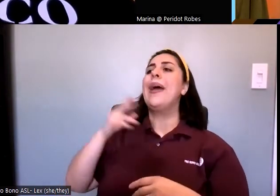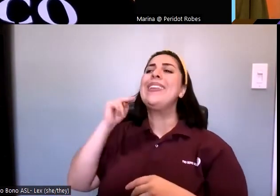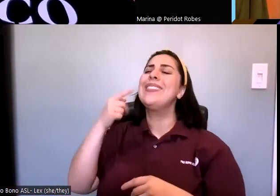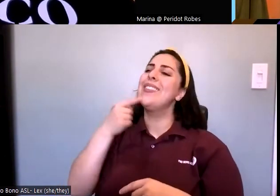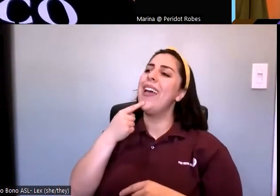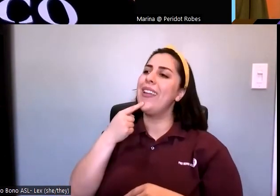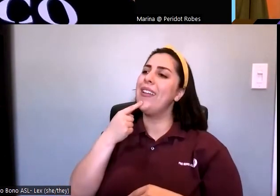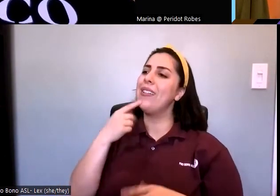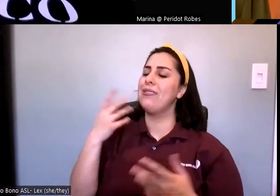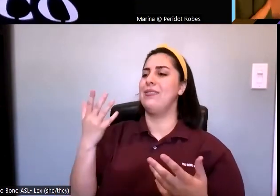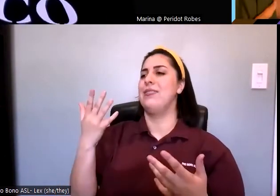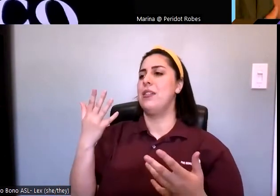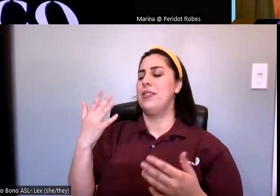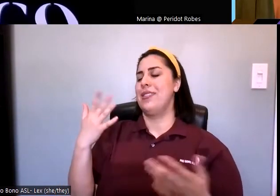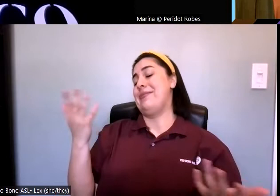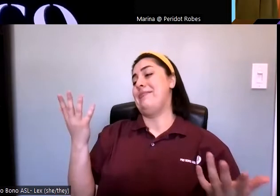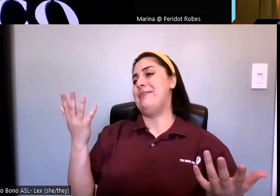I never saw it again. So